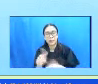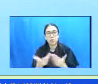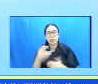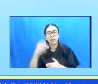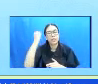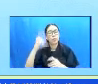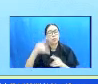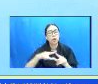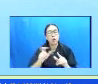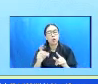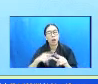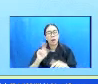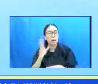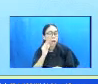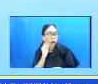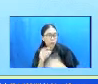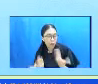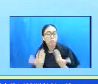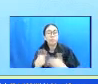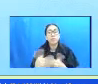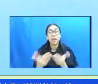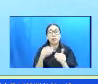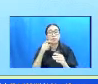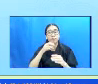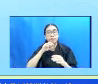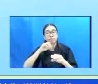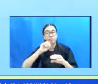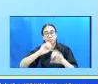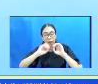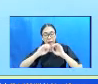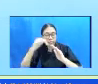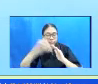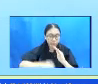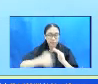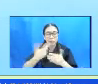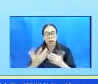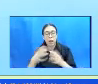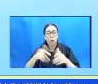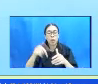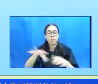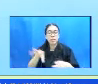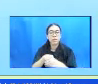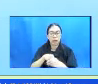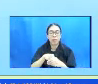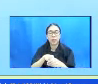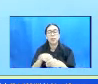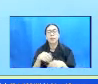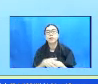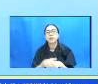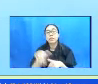specific group could add to the debate and how smallholders should be involved in the discussion? Yeah, thank you,